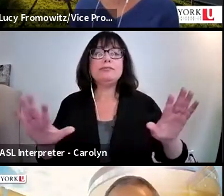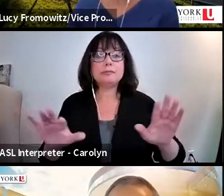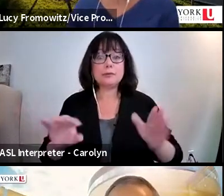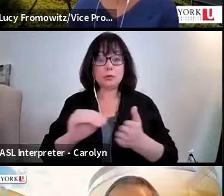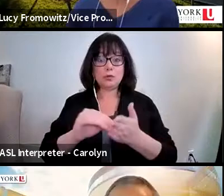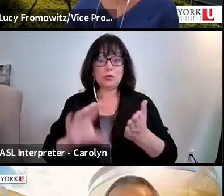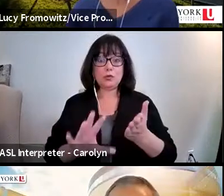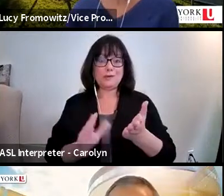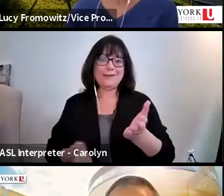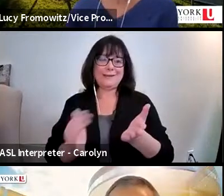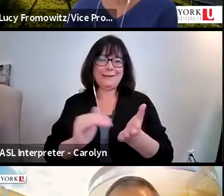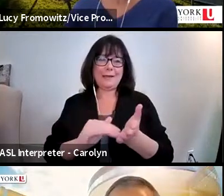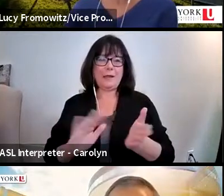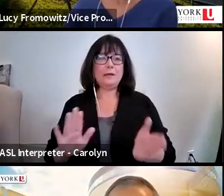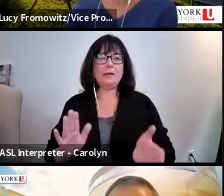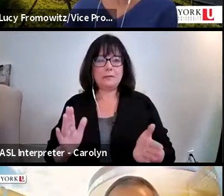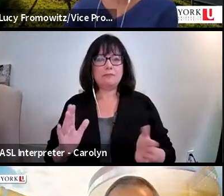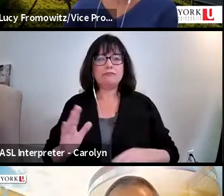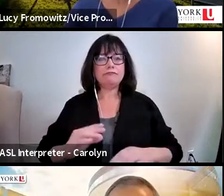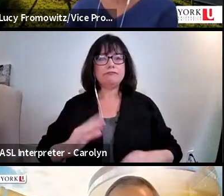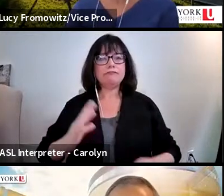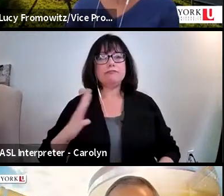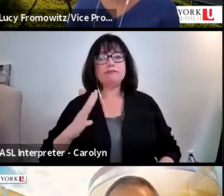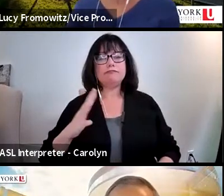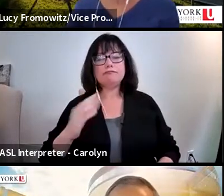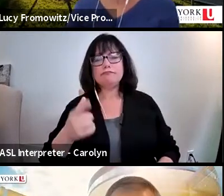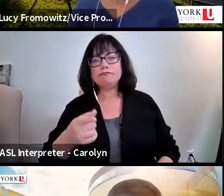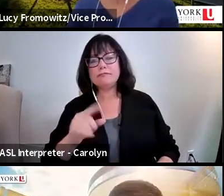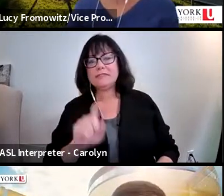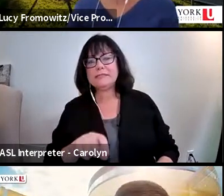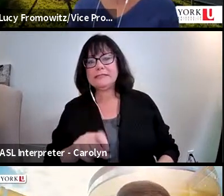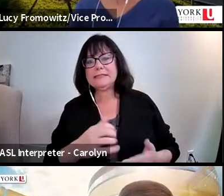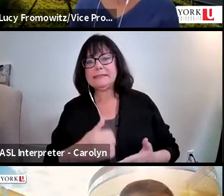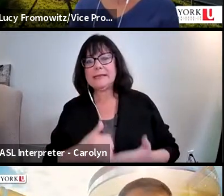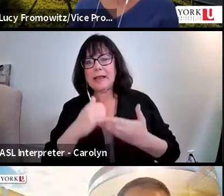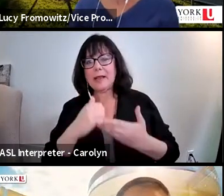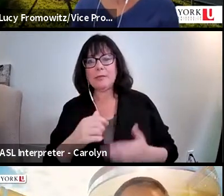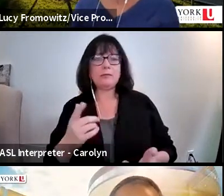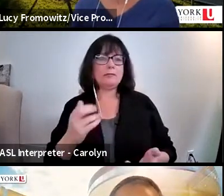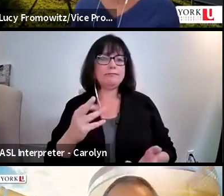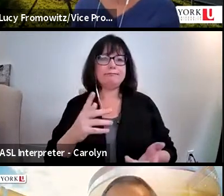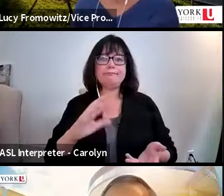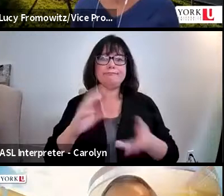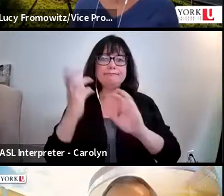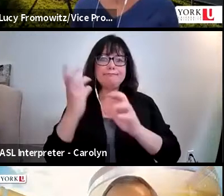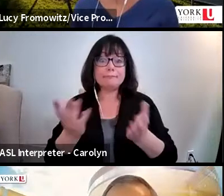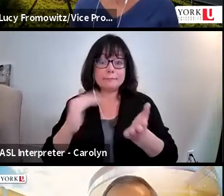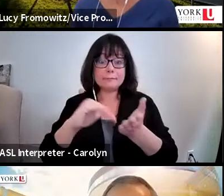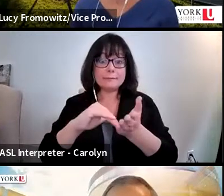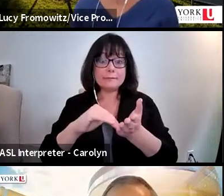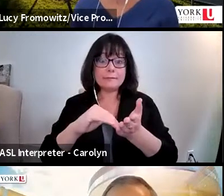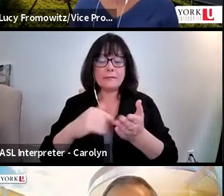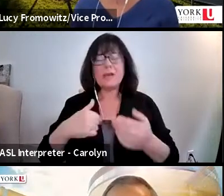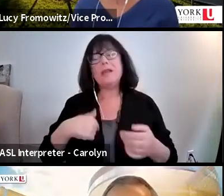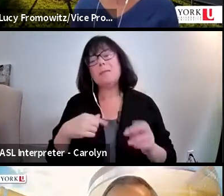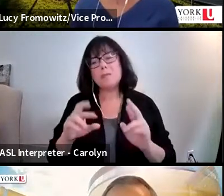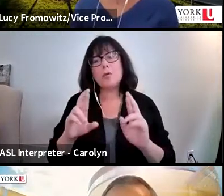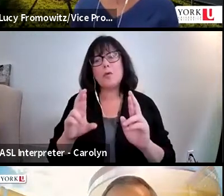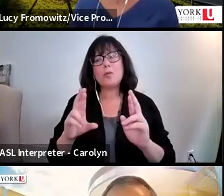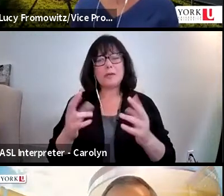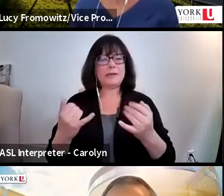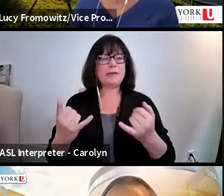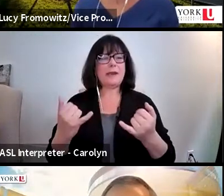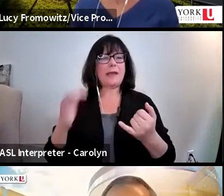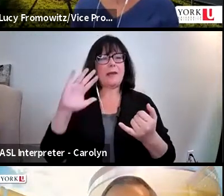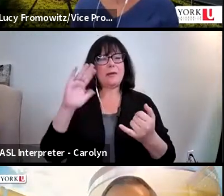seen about what's going on with eClass. I do hope that, we're fine now. We've sort of come through the